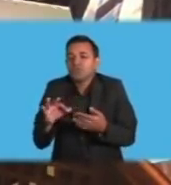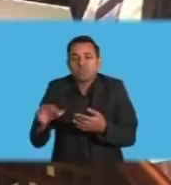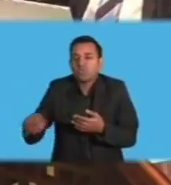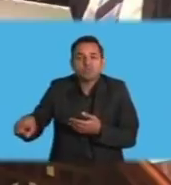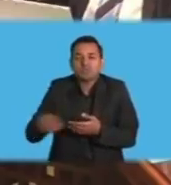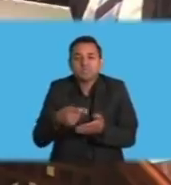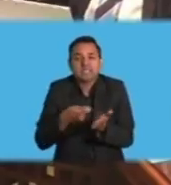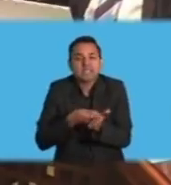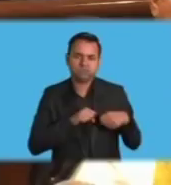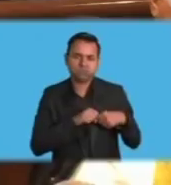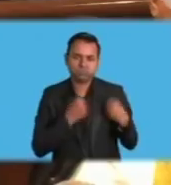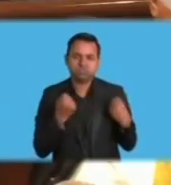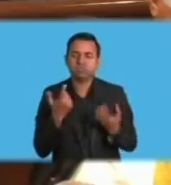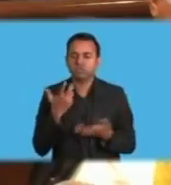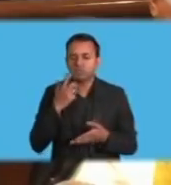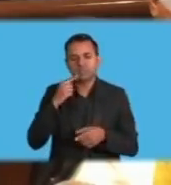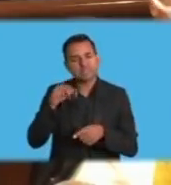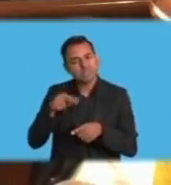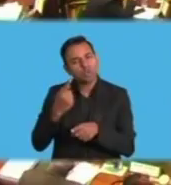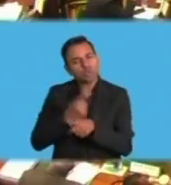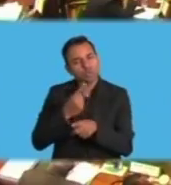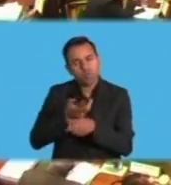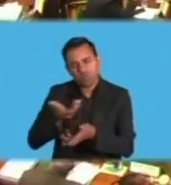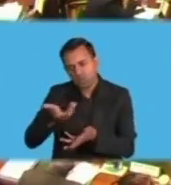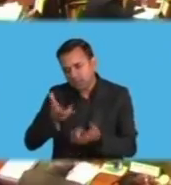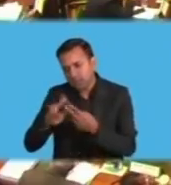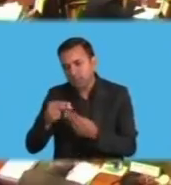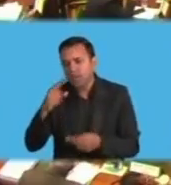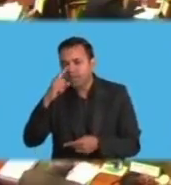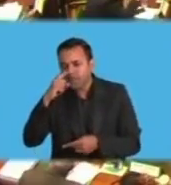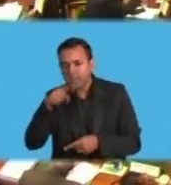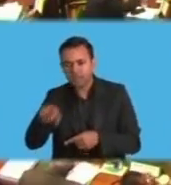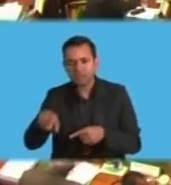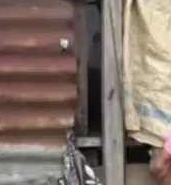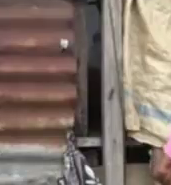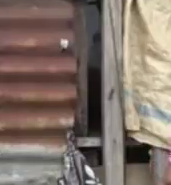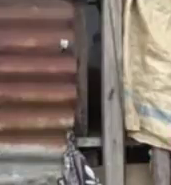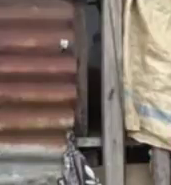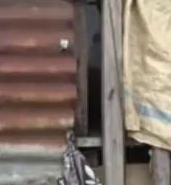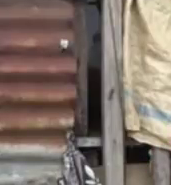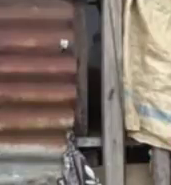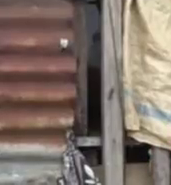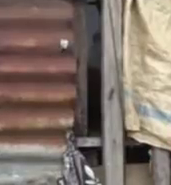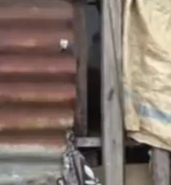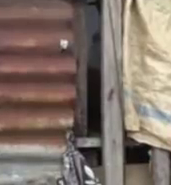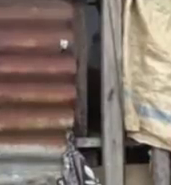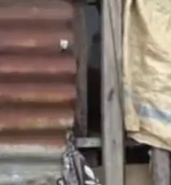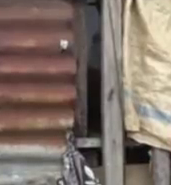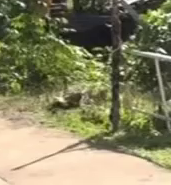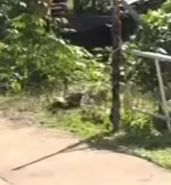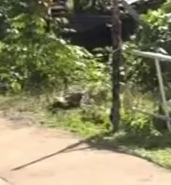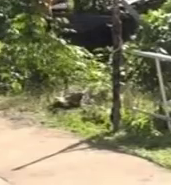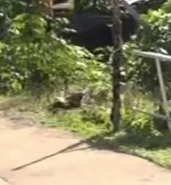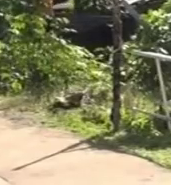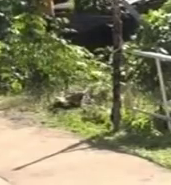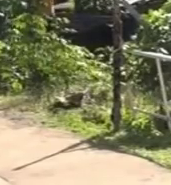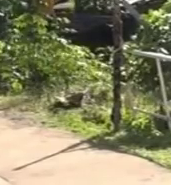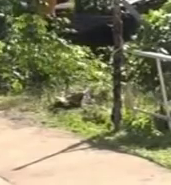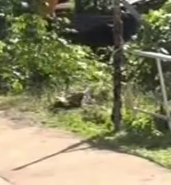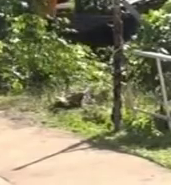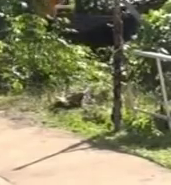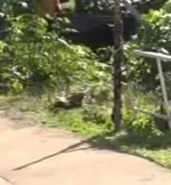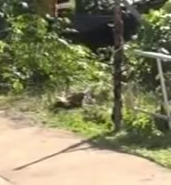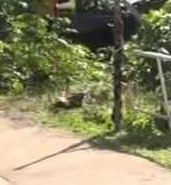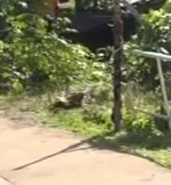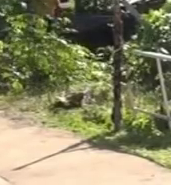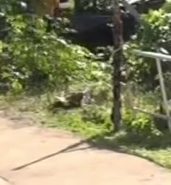squatters. Nawaikula went on to claim he was being the champion for those squatters who were being neglected, only to be